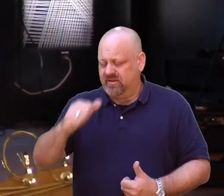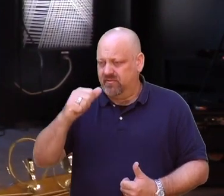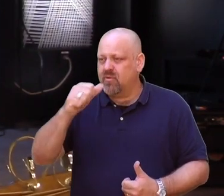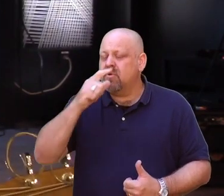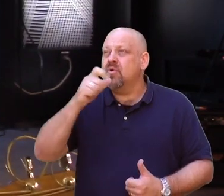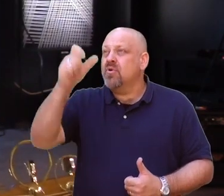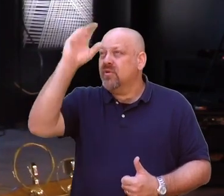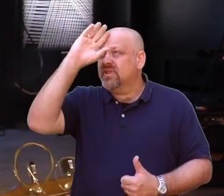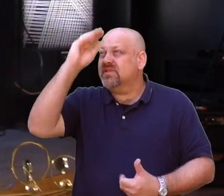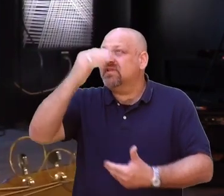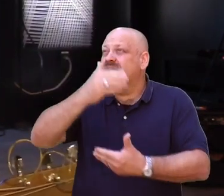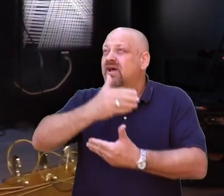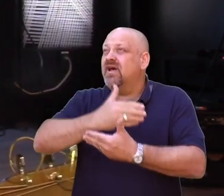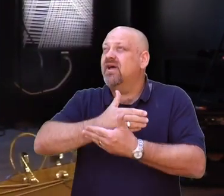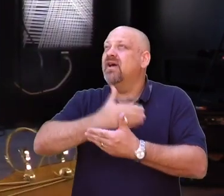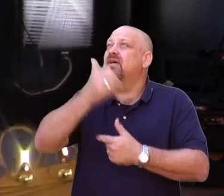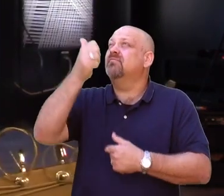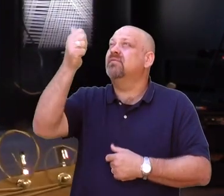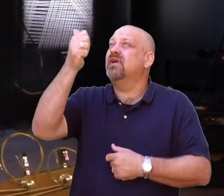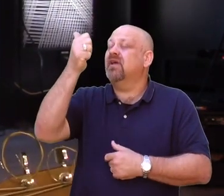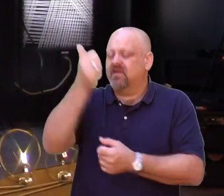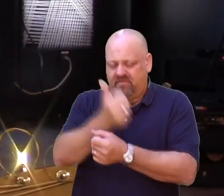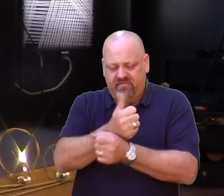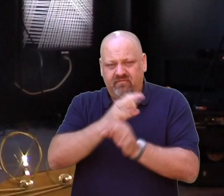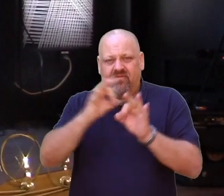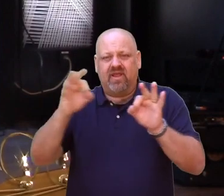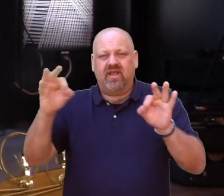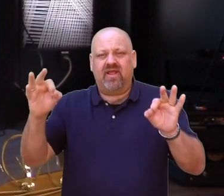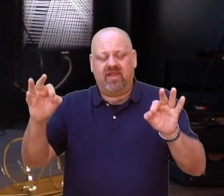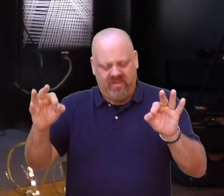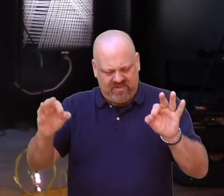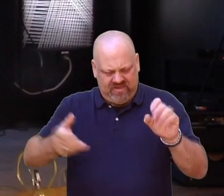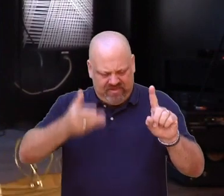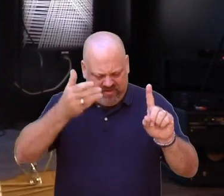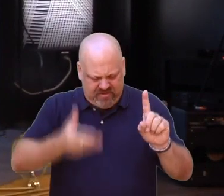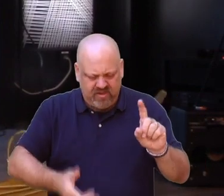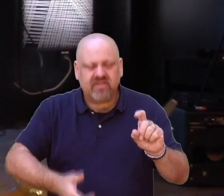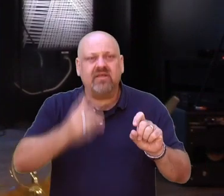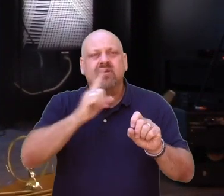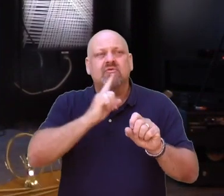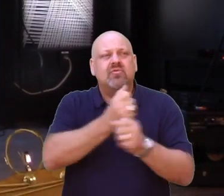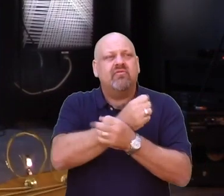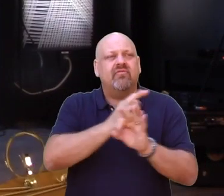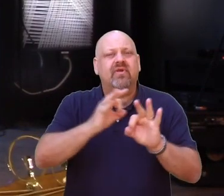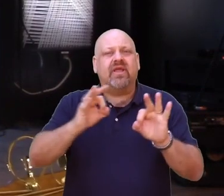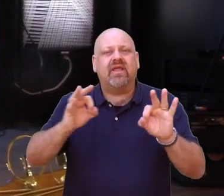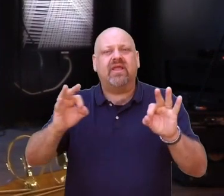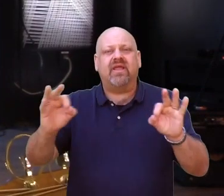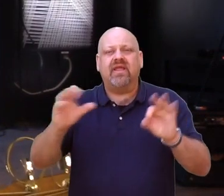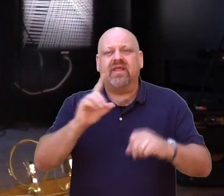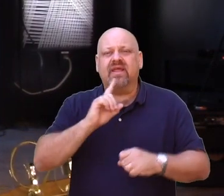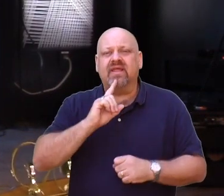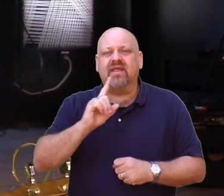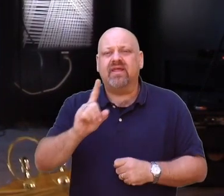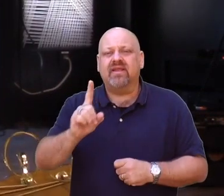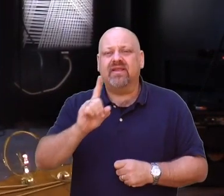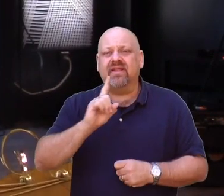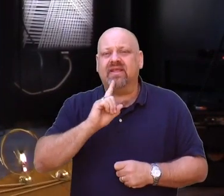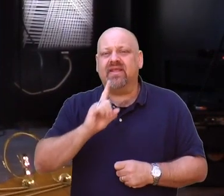And who the sun sets free, oh, is free